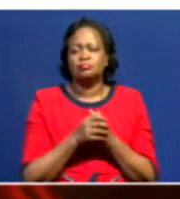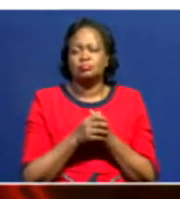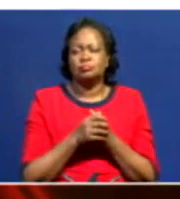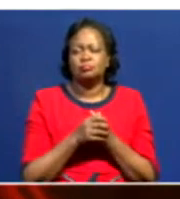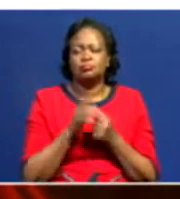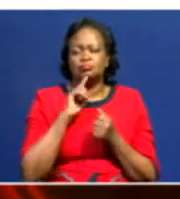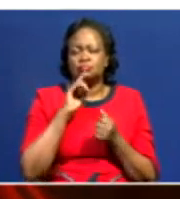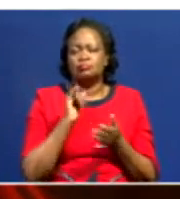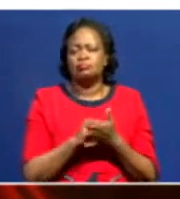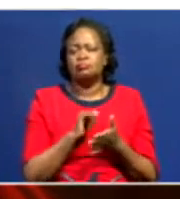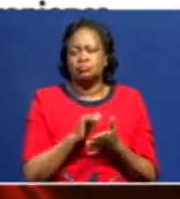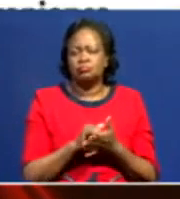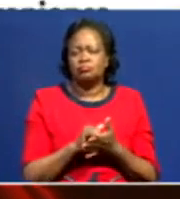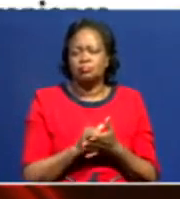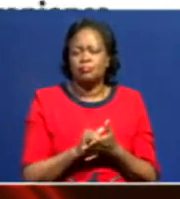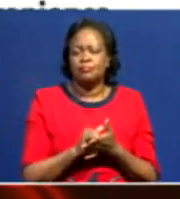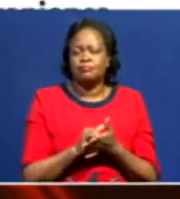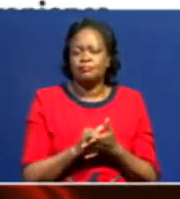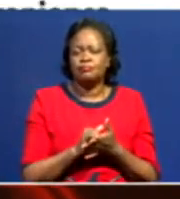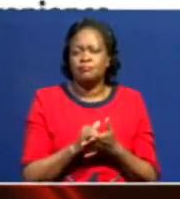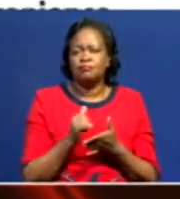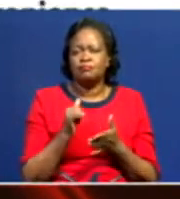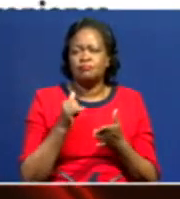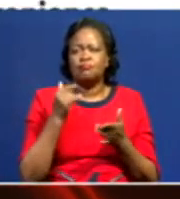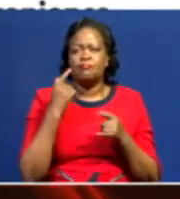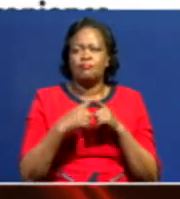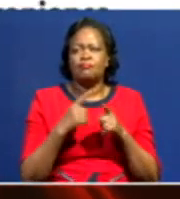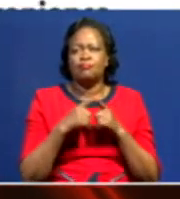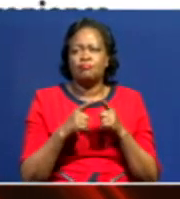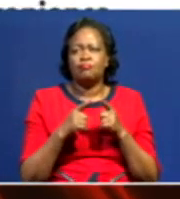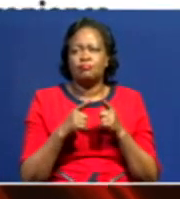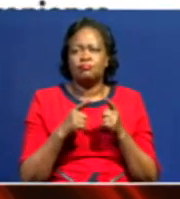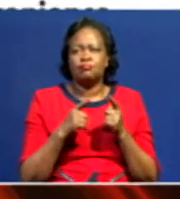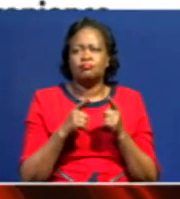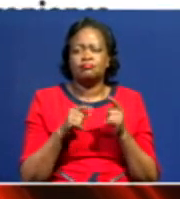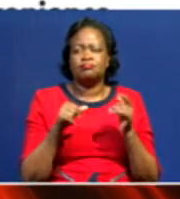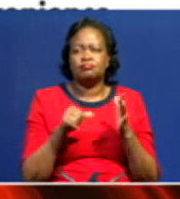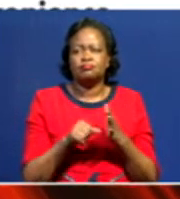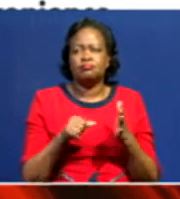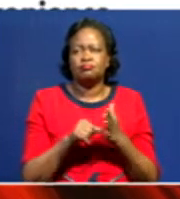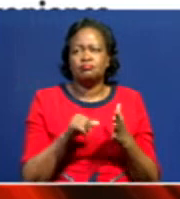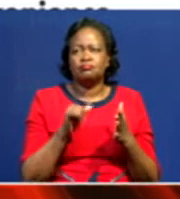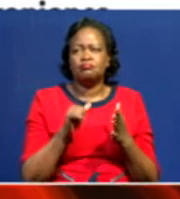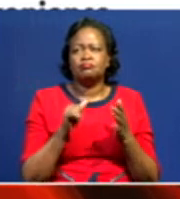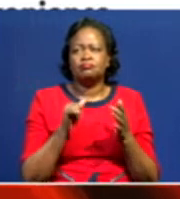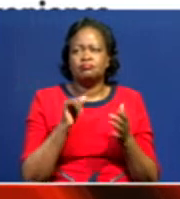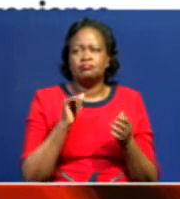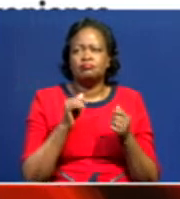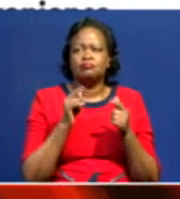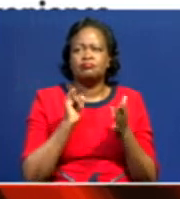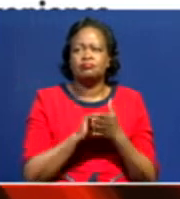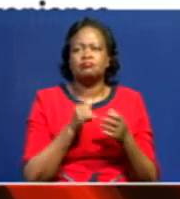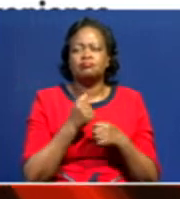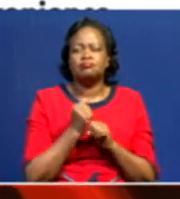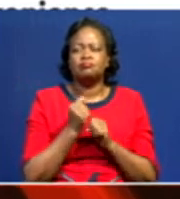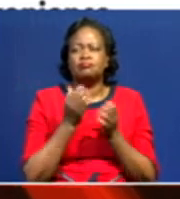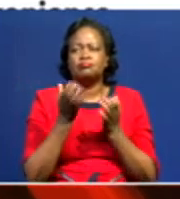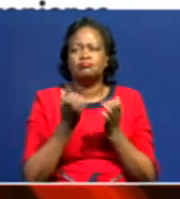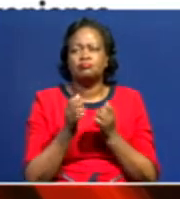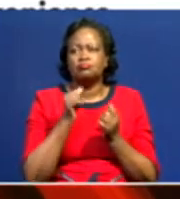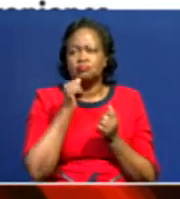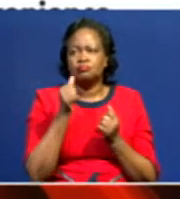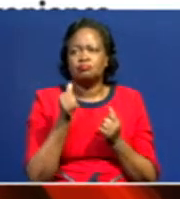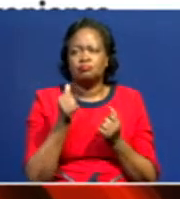informing customers that they were experiencing service intermittency with paybill payments that resulted in some transactions not